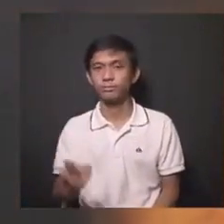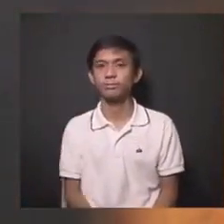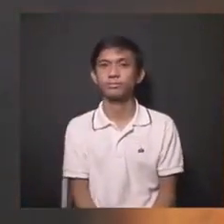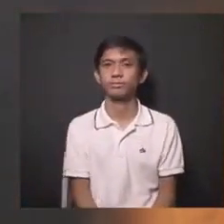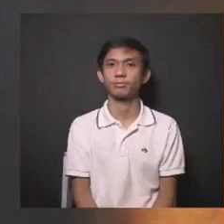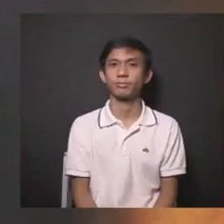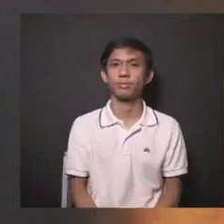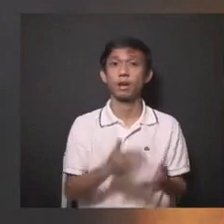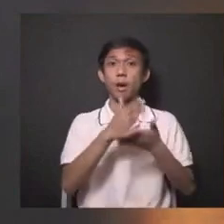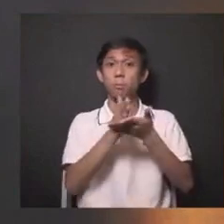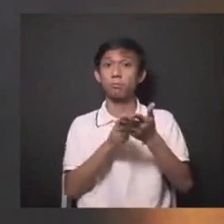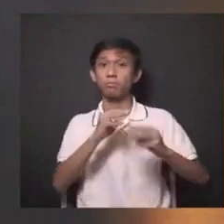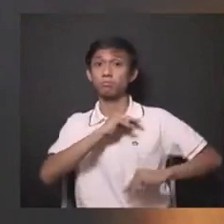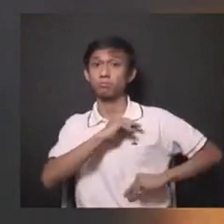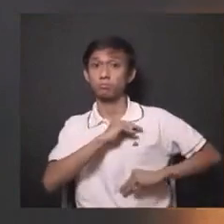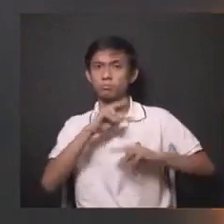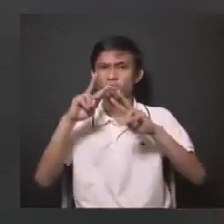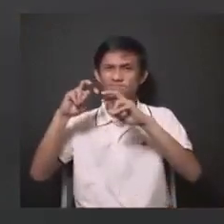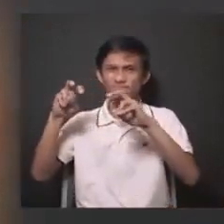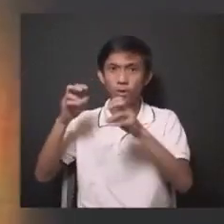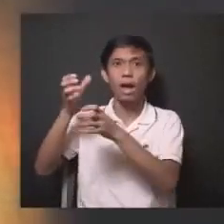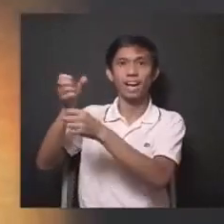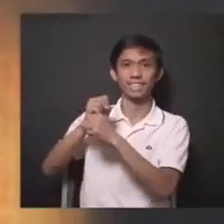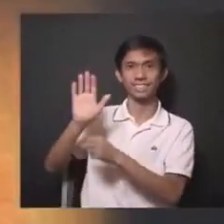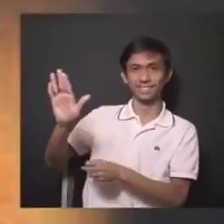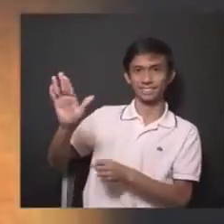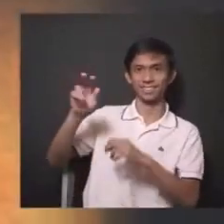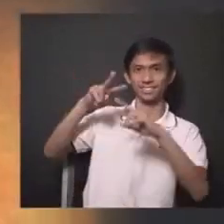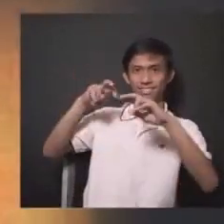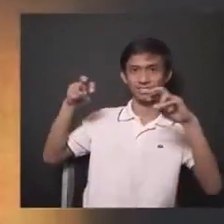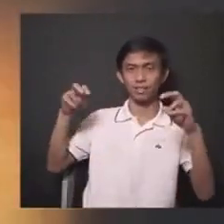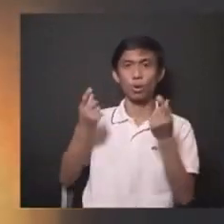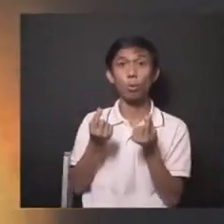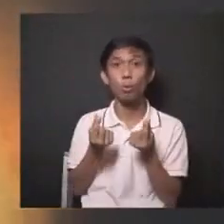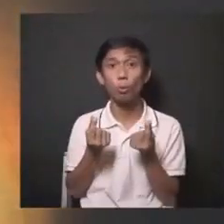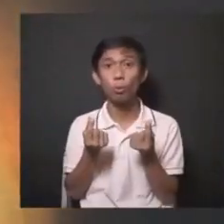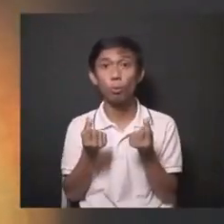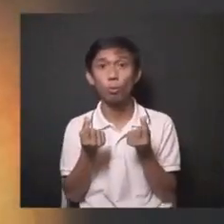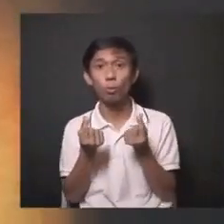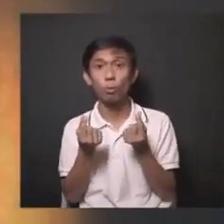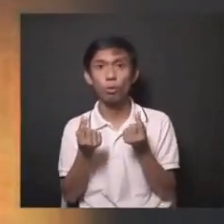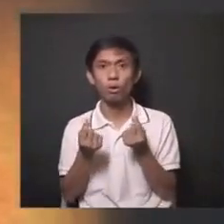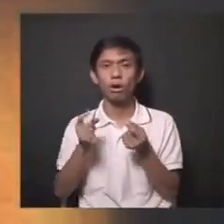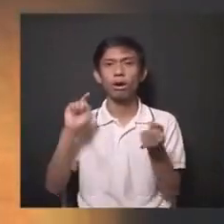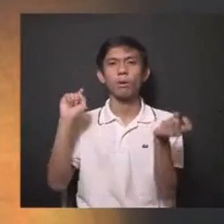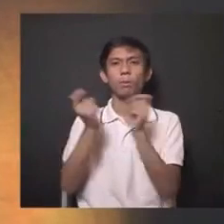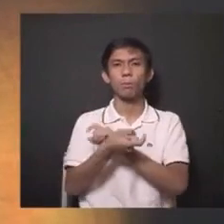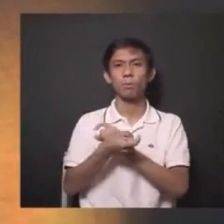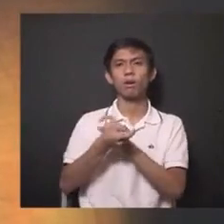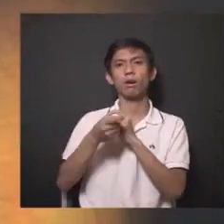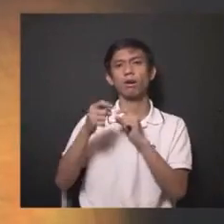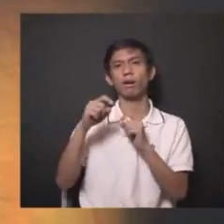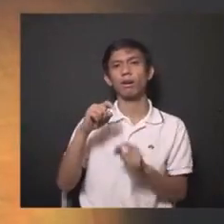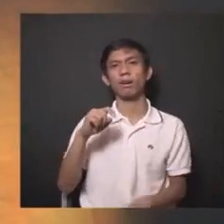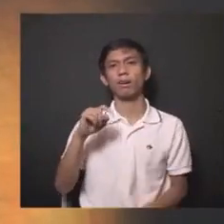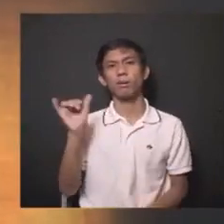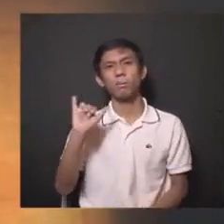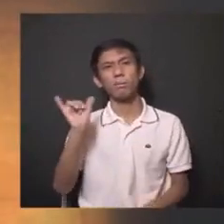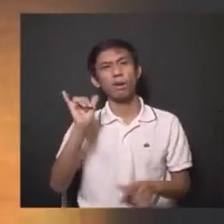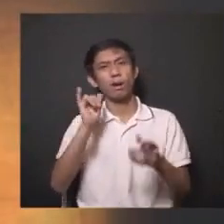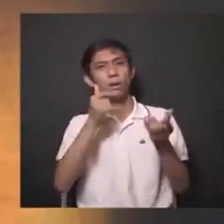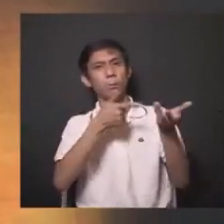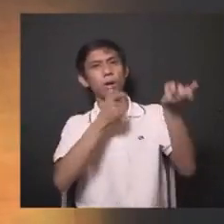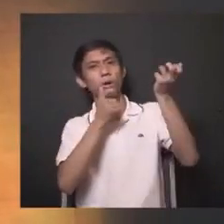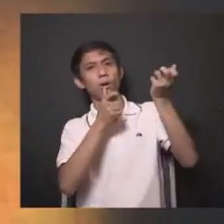of his research. And you know what they did? They turned it into a weapon. They weaponized it. They were